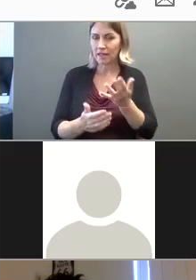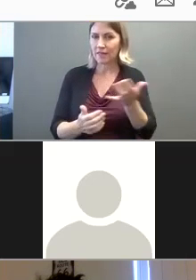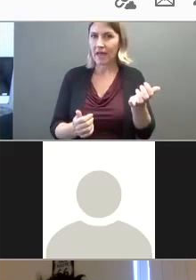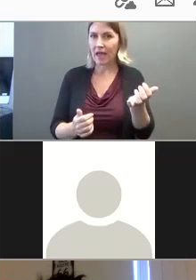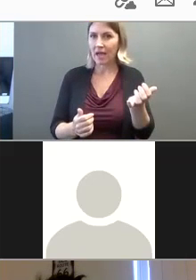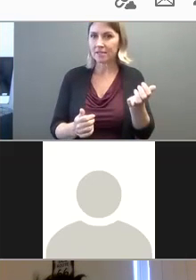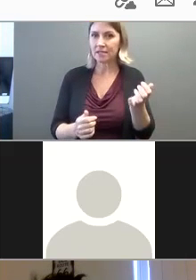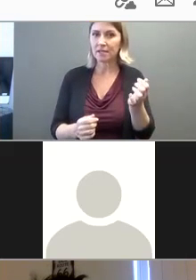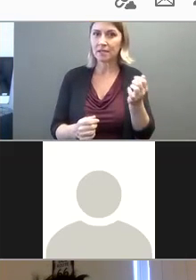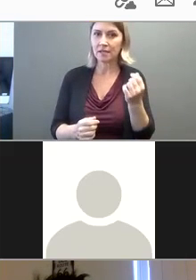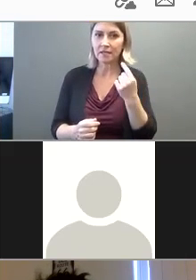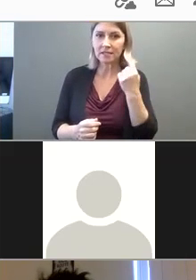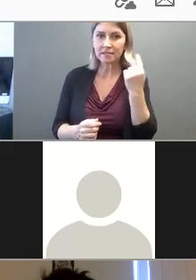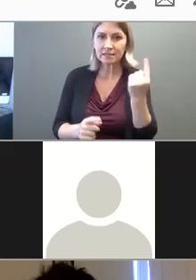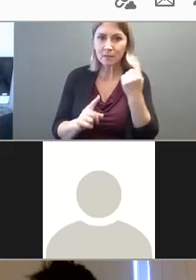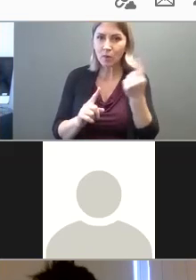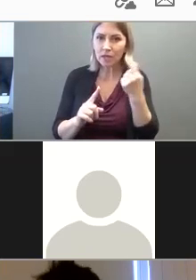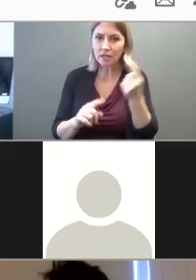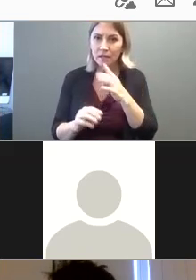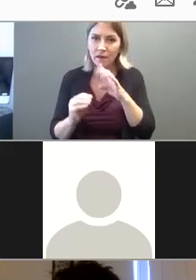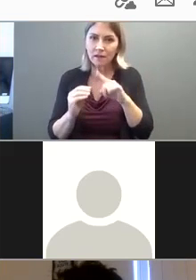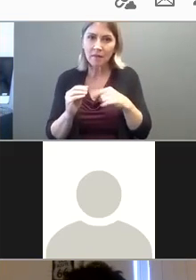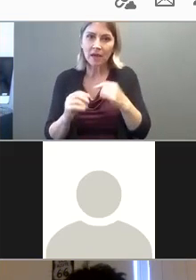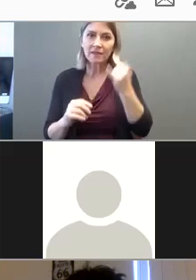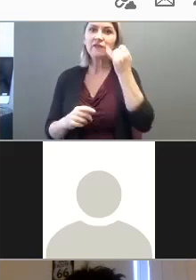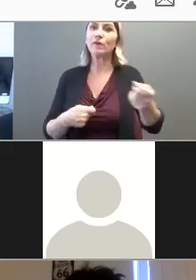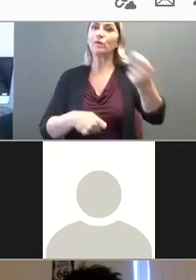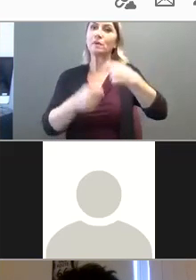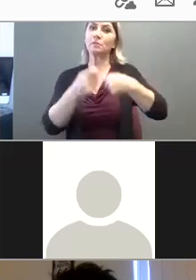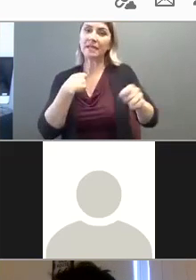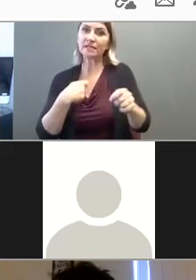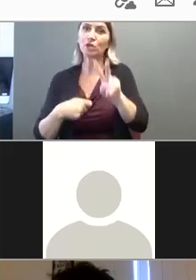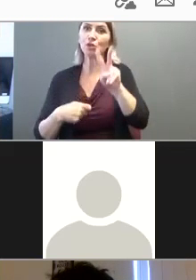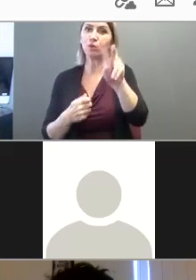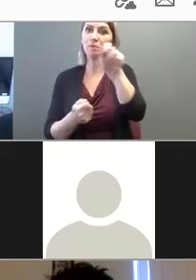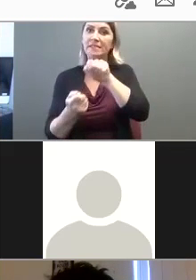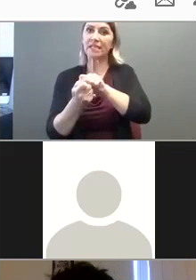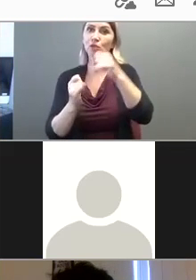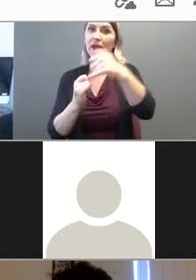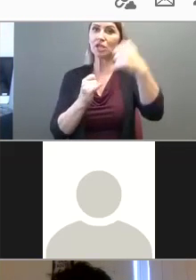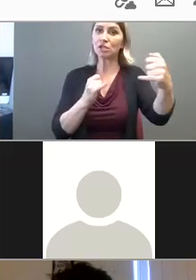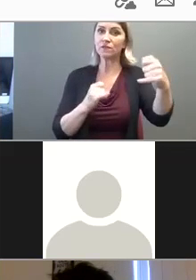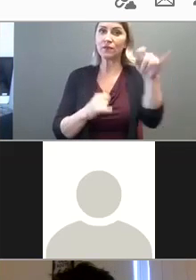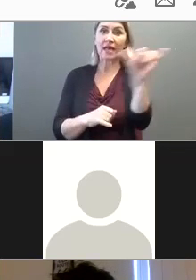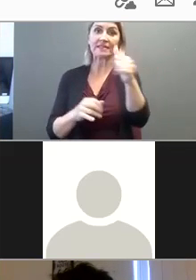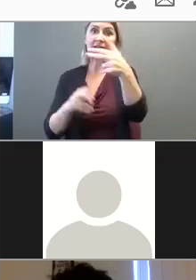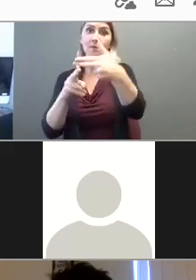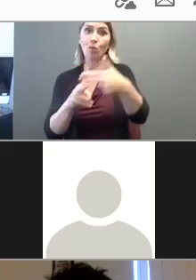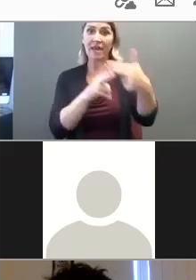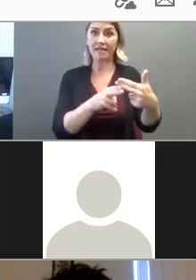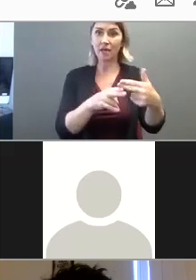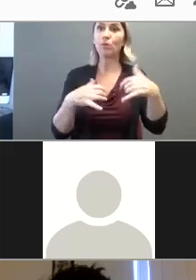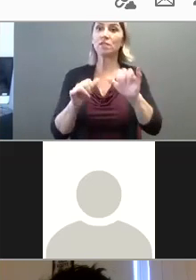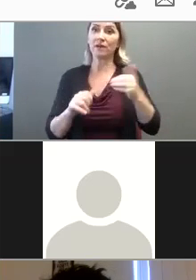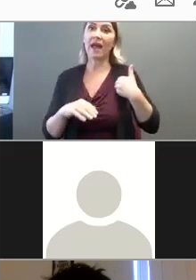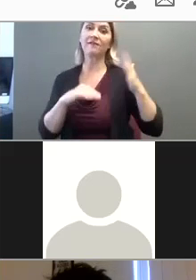Vamsi pointed out to, that if we replace two particular edges of the same weight, we still end up having a